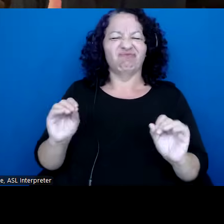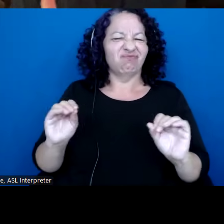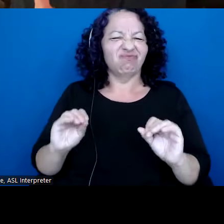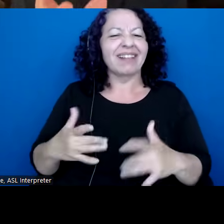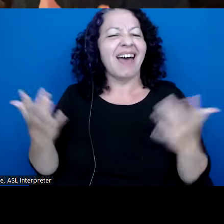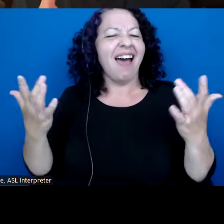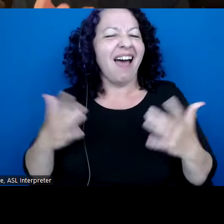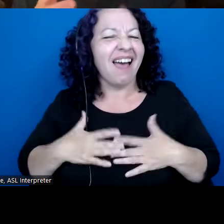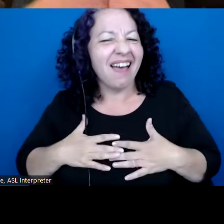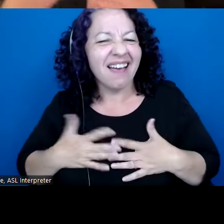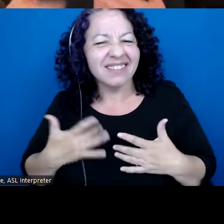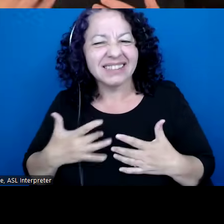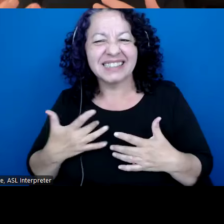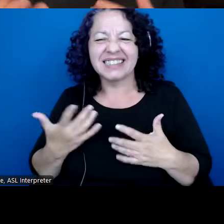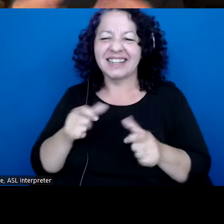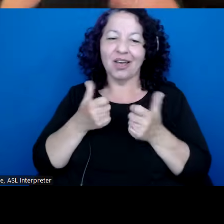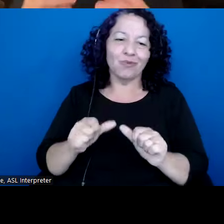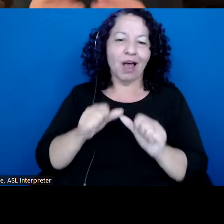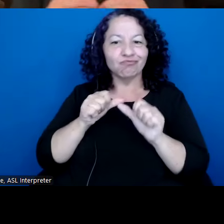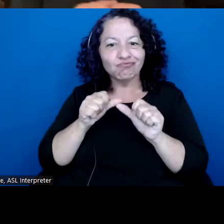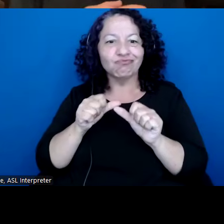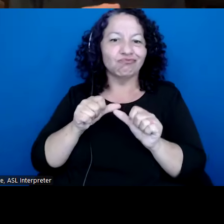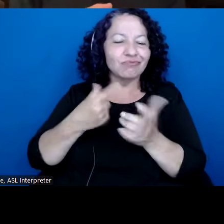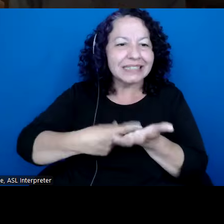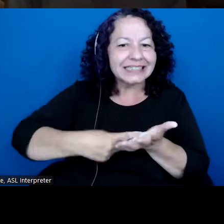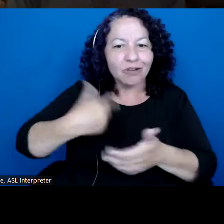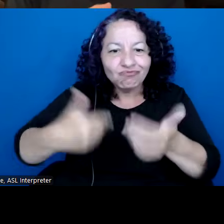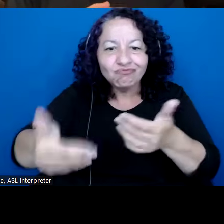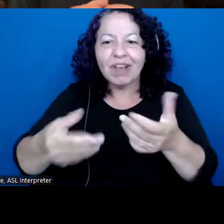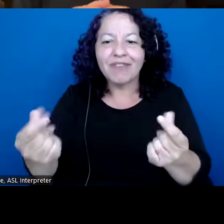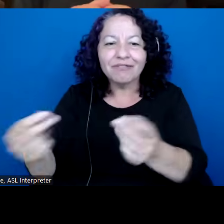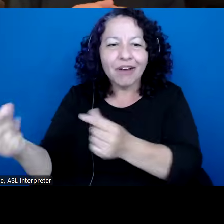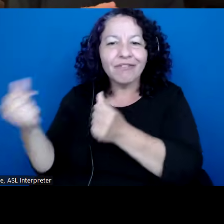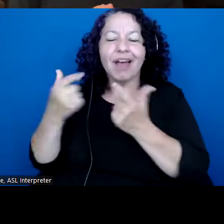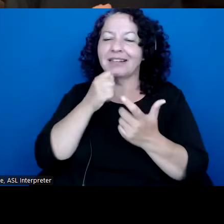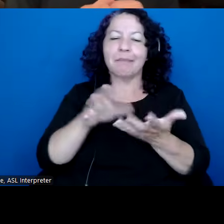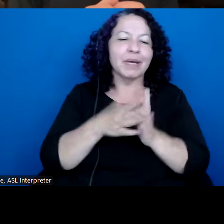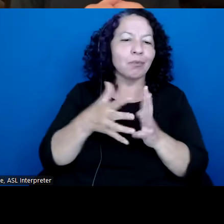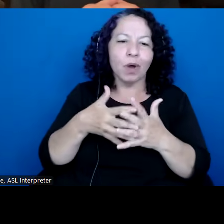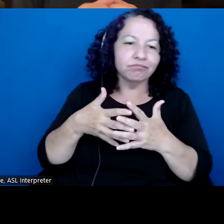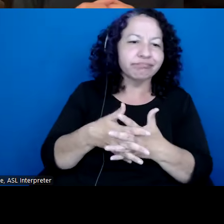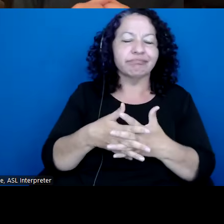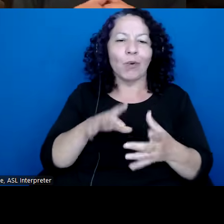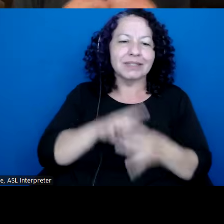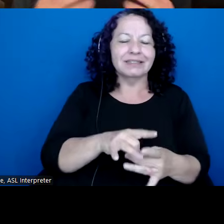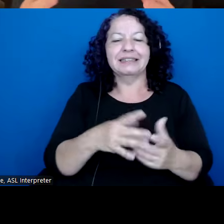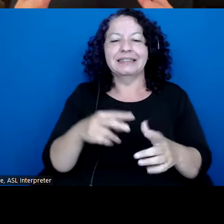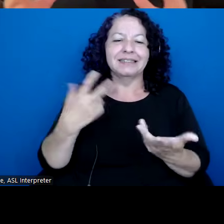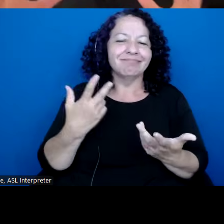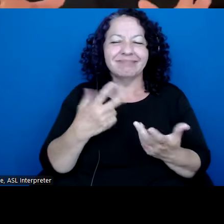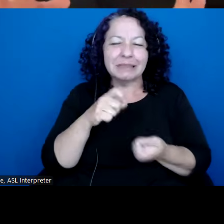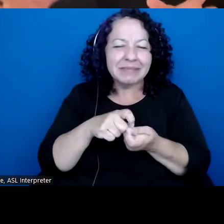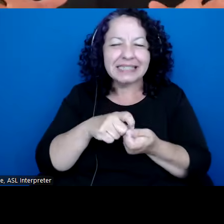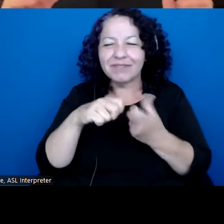moving as quickly as I can and not get too bogged down in any particular issues. I use a lot of sort